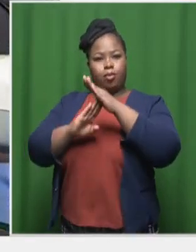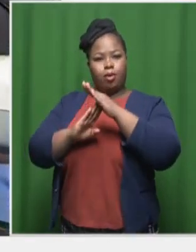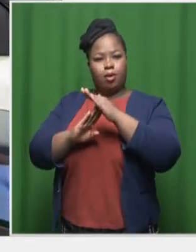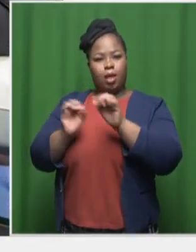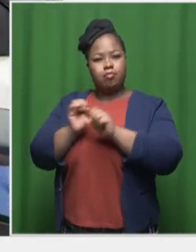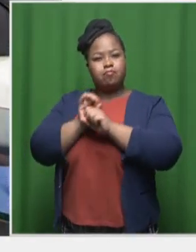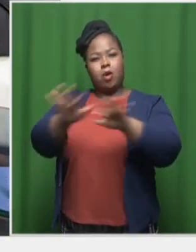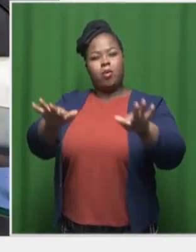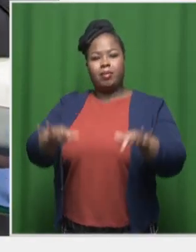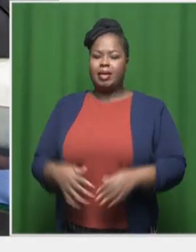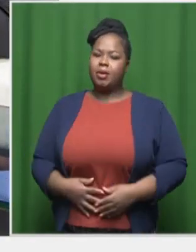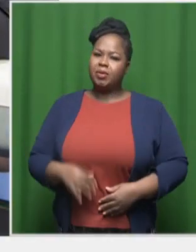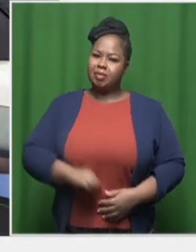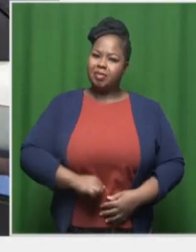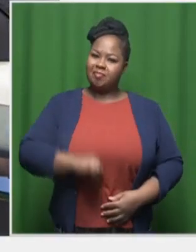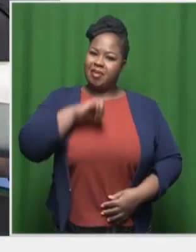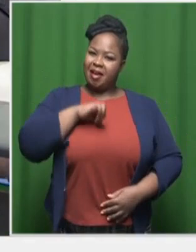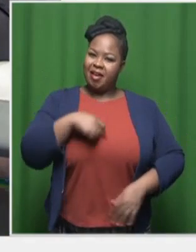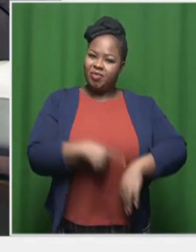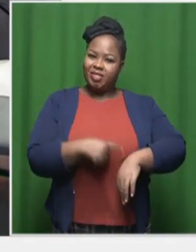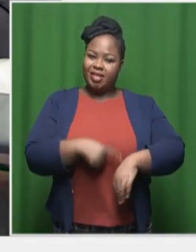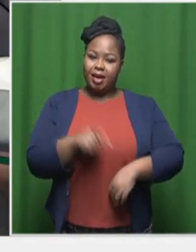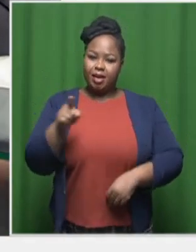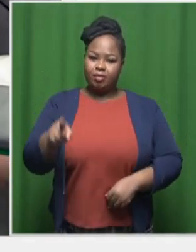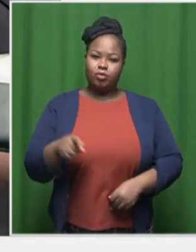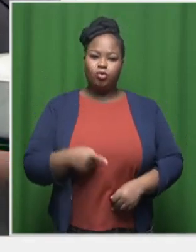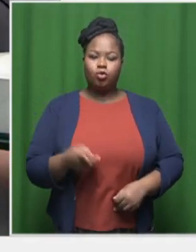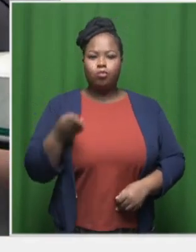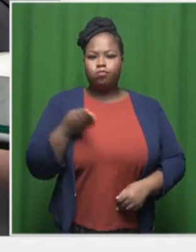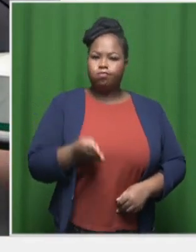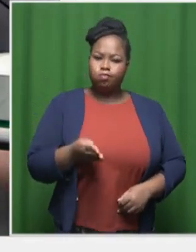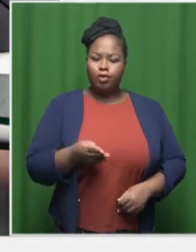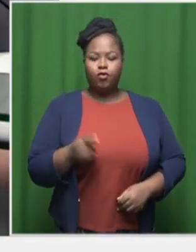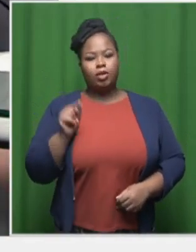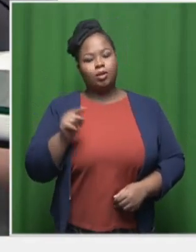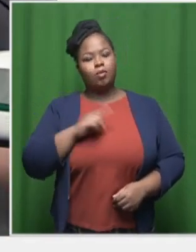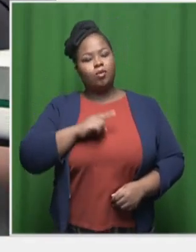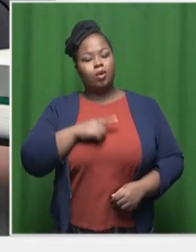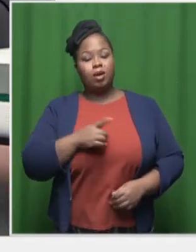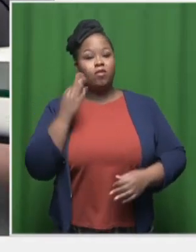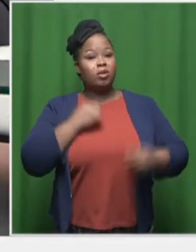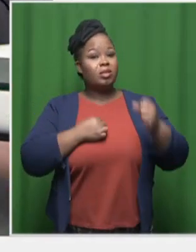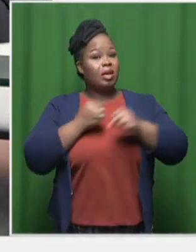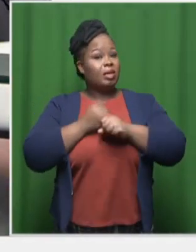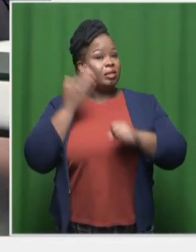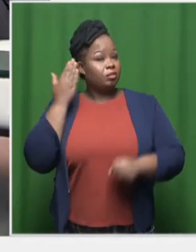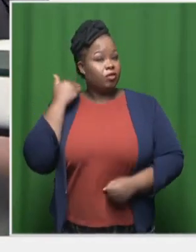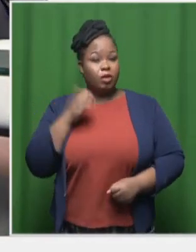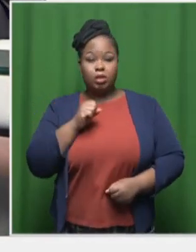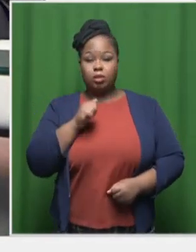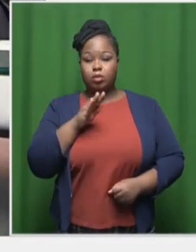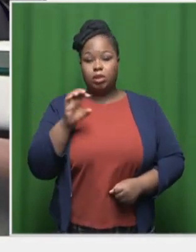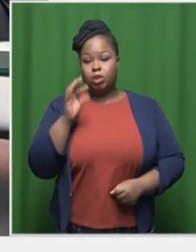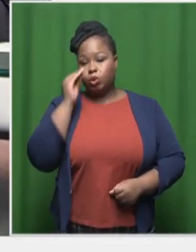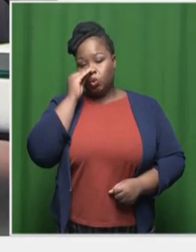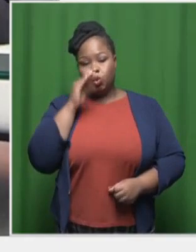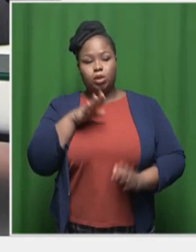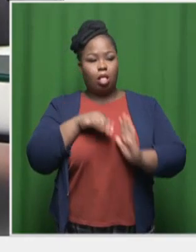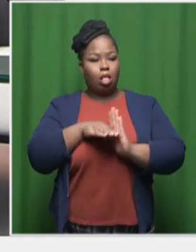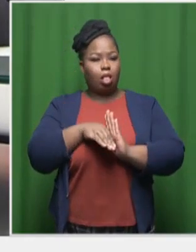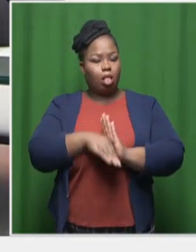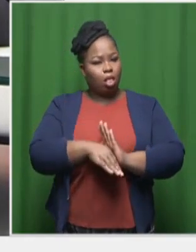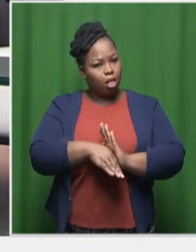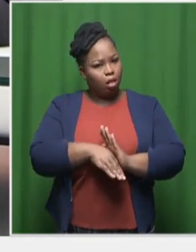an immense moment for you to have presided over that, given that for years SABC News, for some reason, was